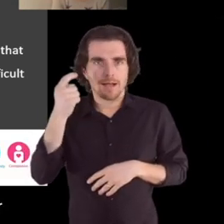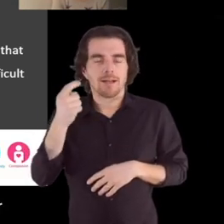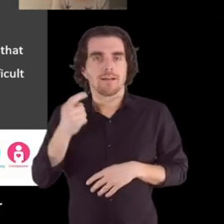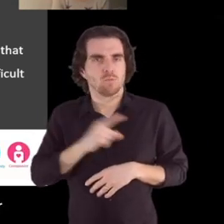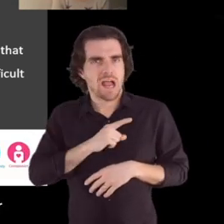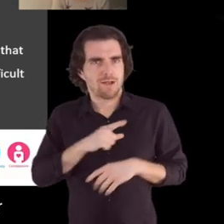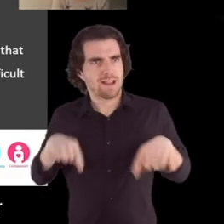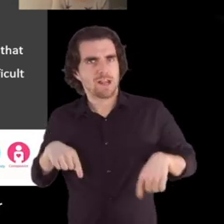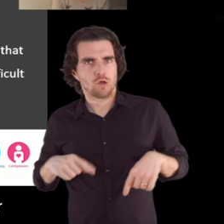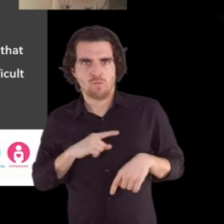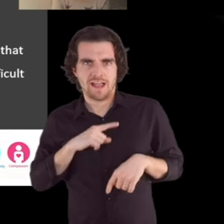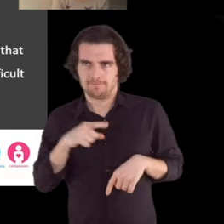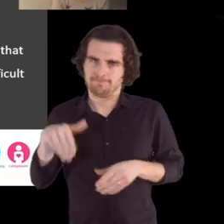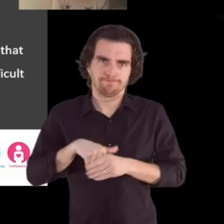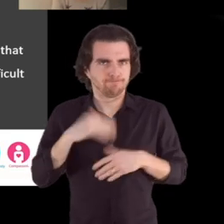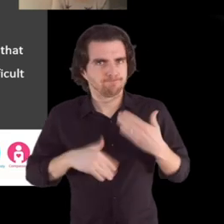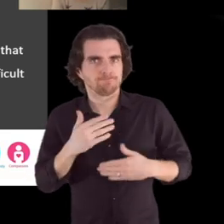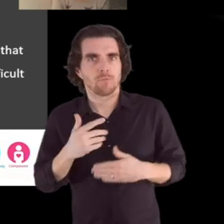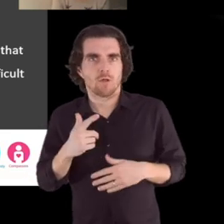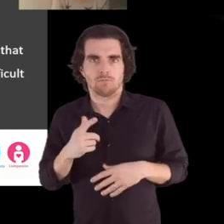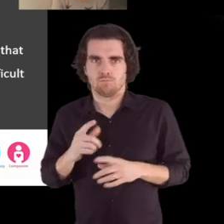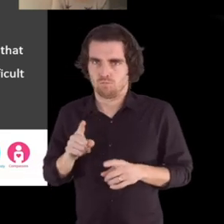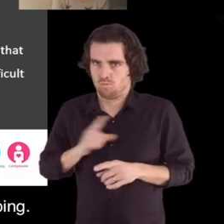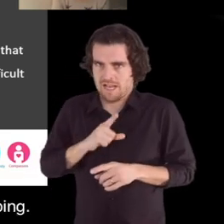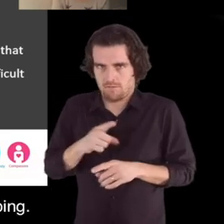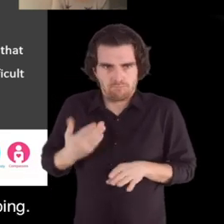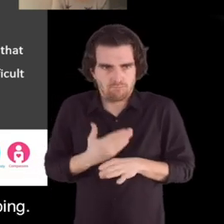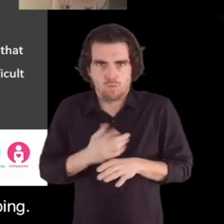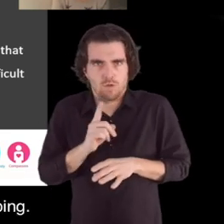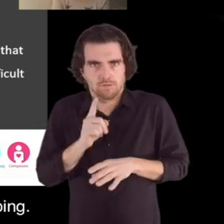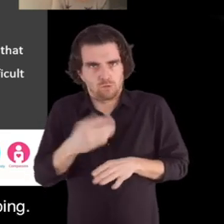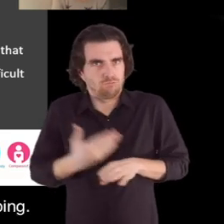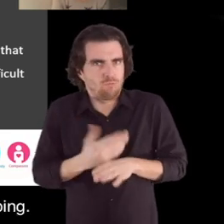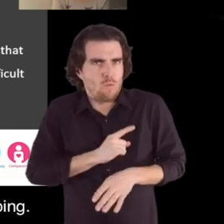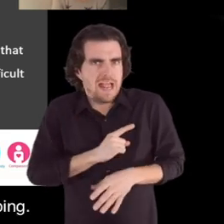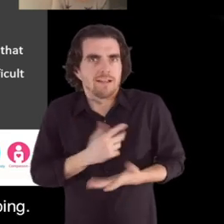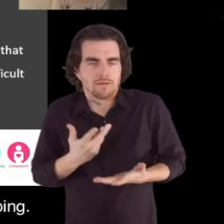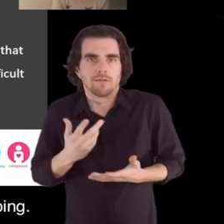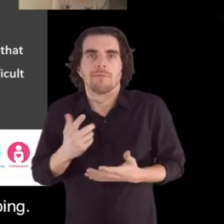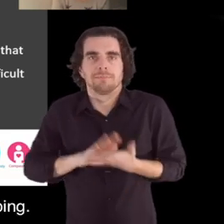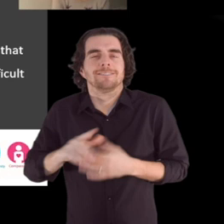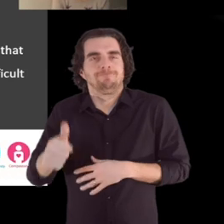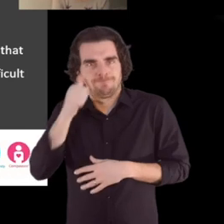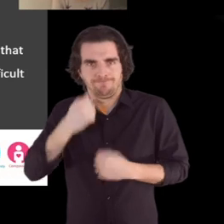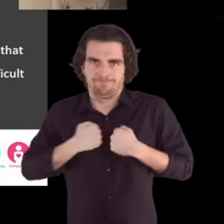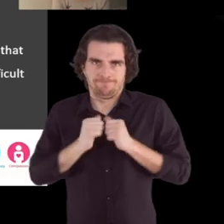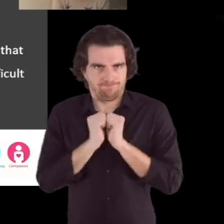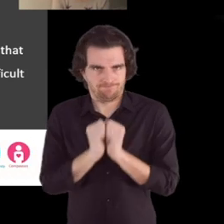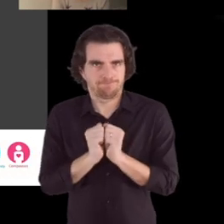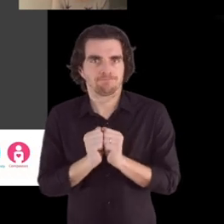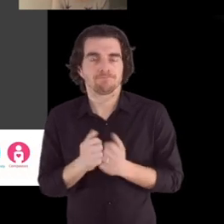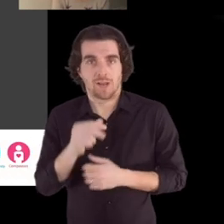you have those there as a reminder for why you persevere. And why you are doing what you are doing. And just to show